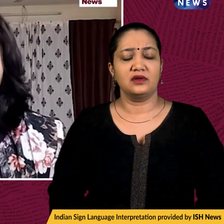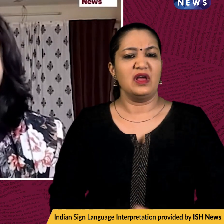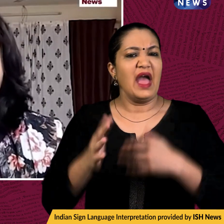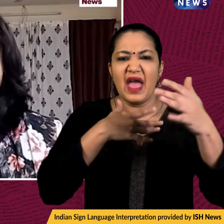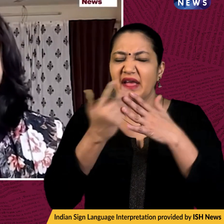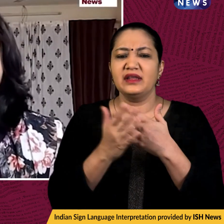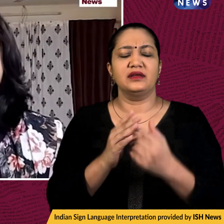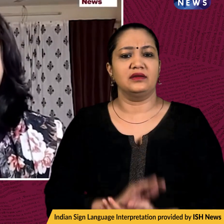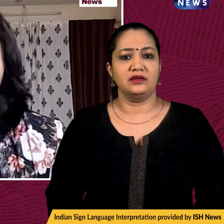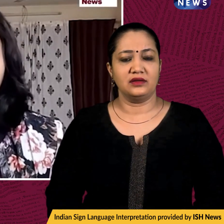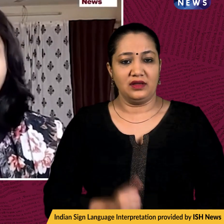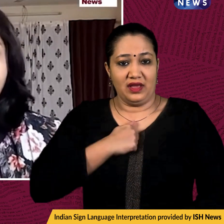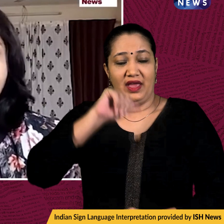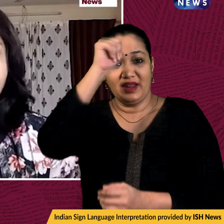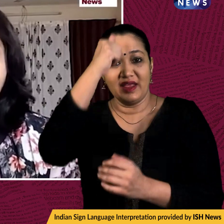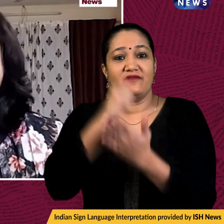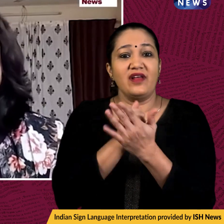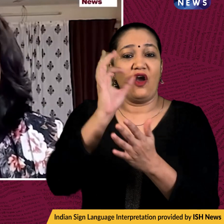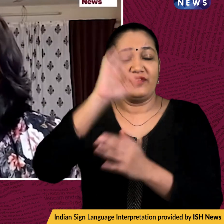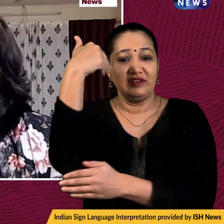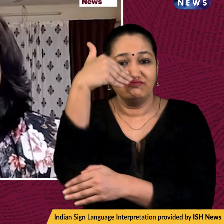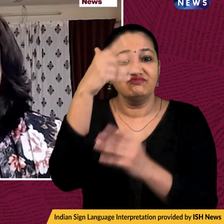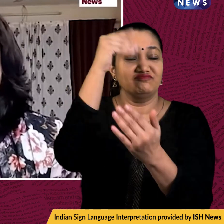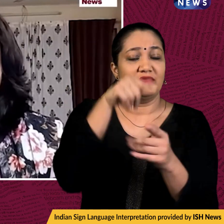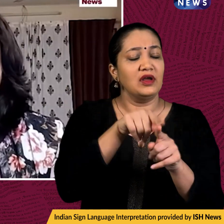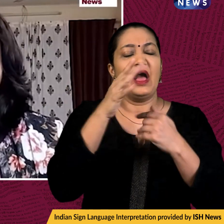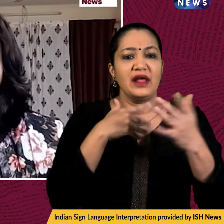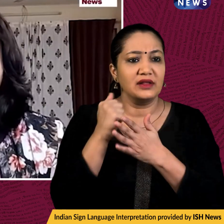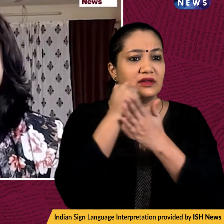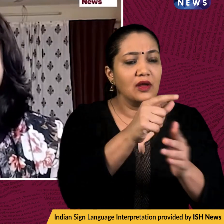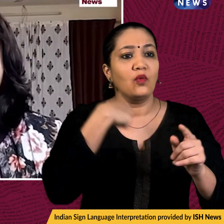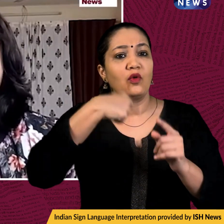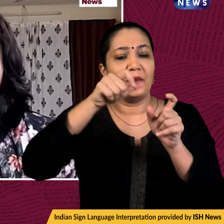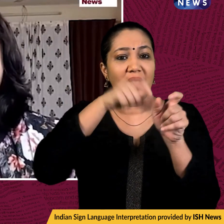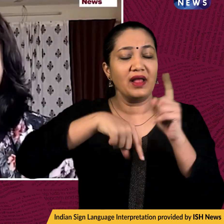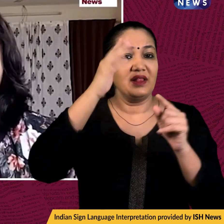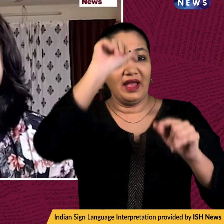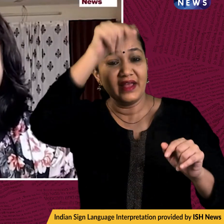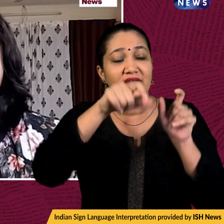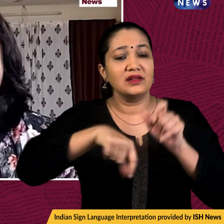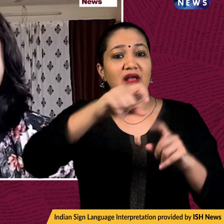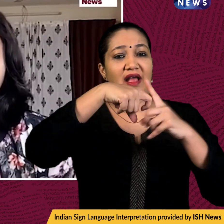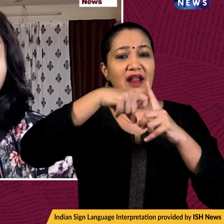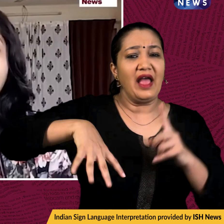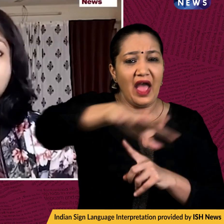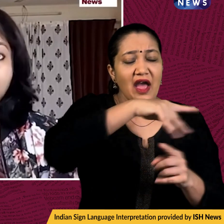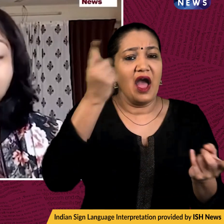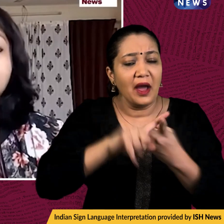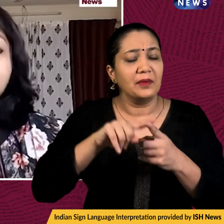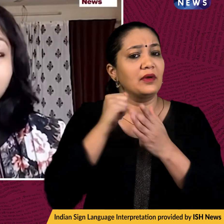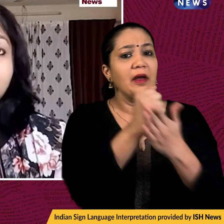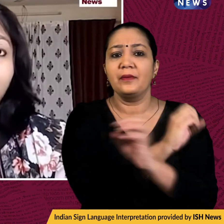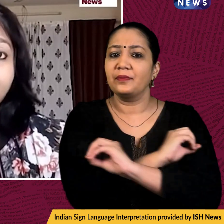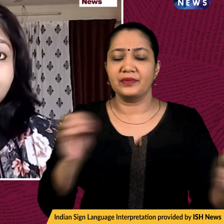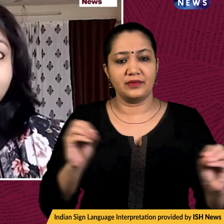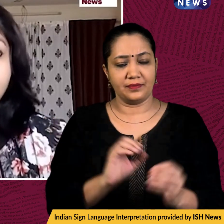alleged that no one from the Indian embassy reached out to stranded Indian students in Kharkiv in Ukraine,